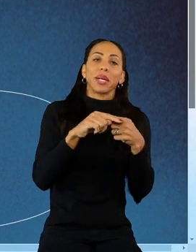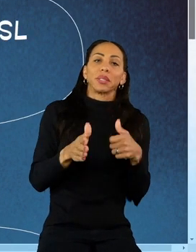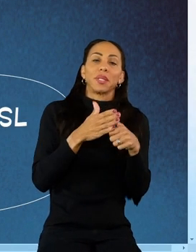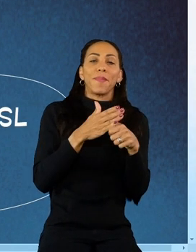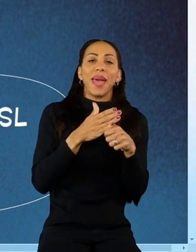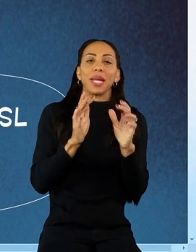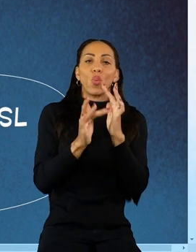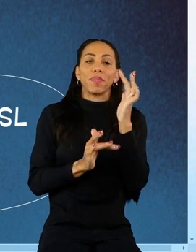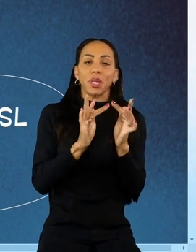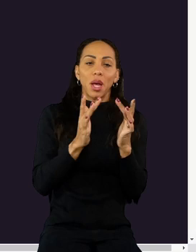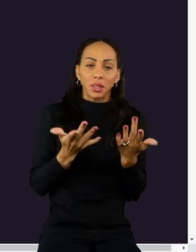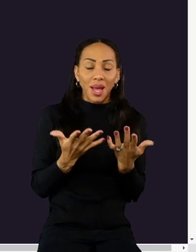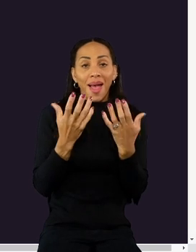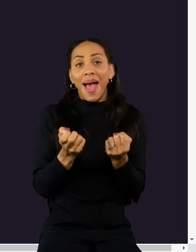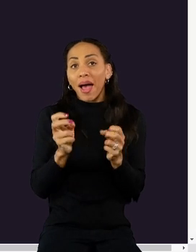go back to the main website.